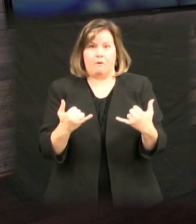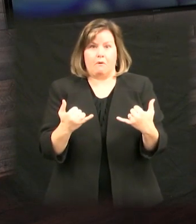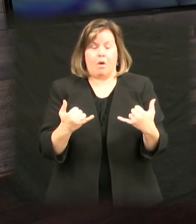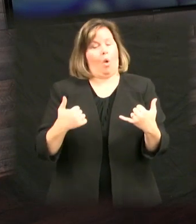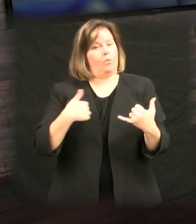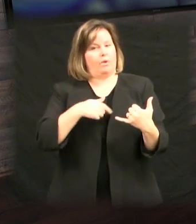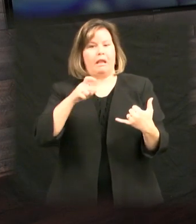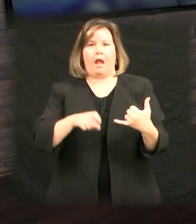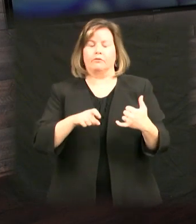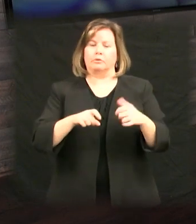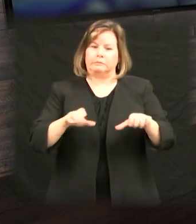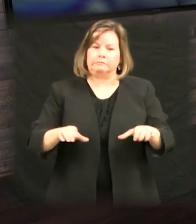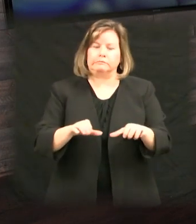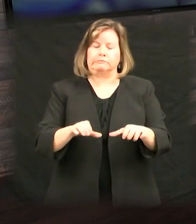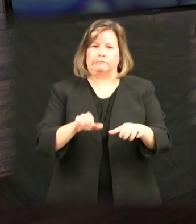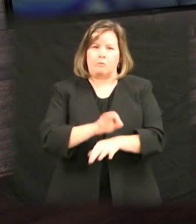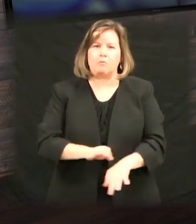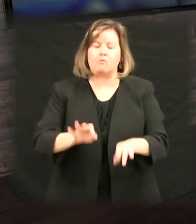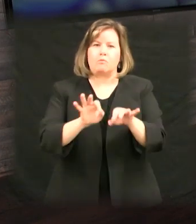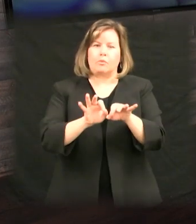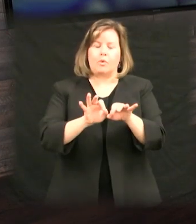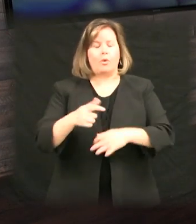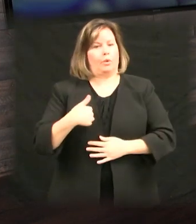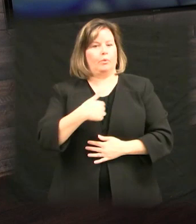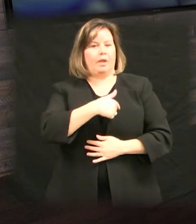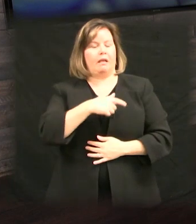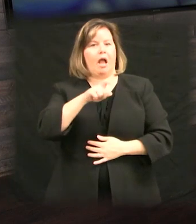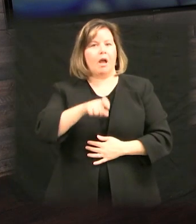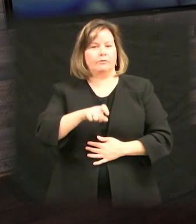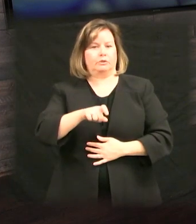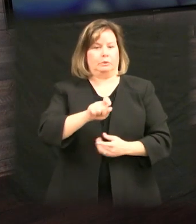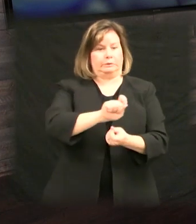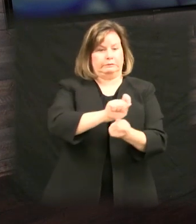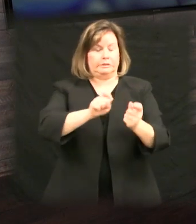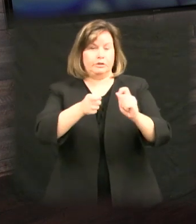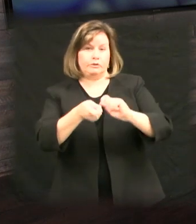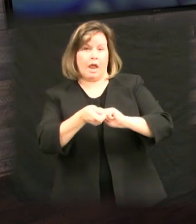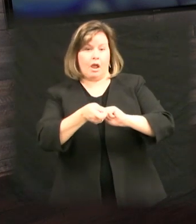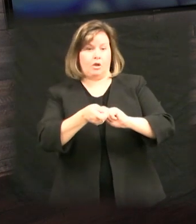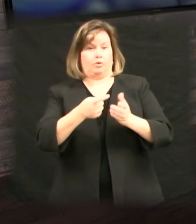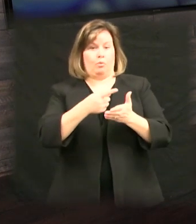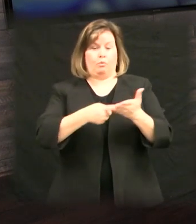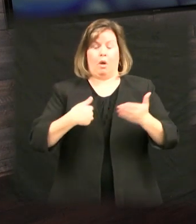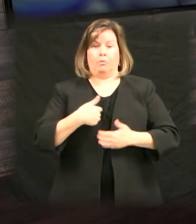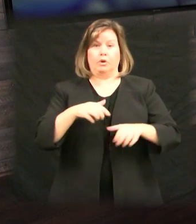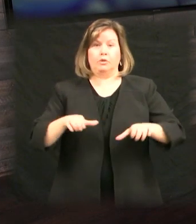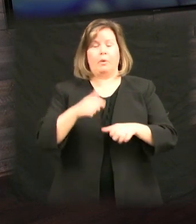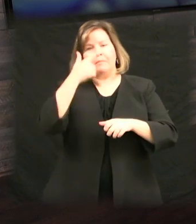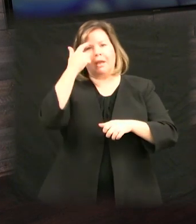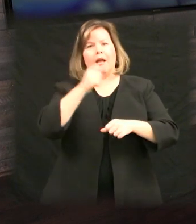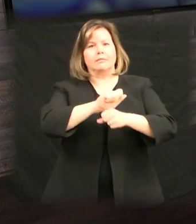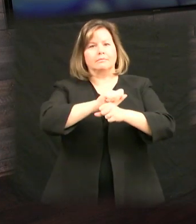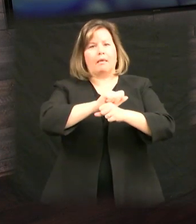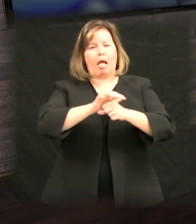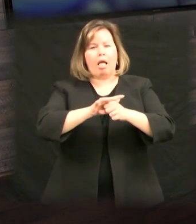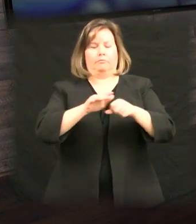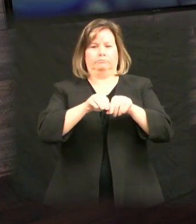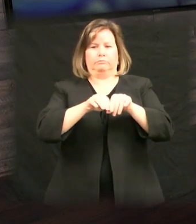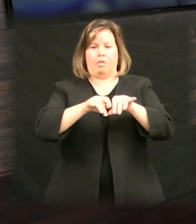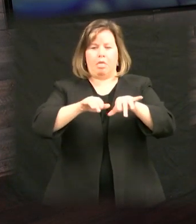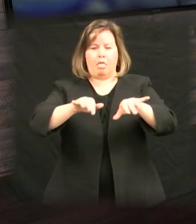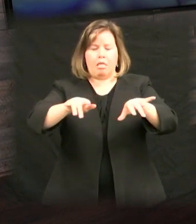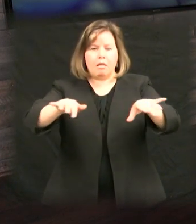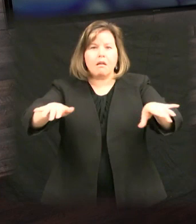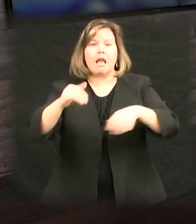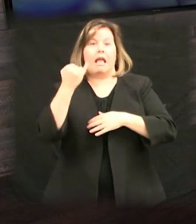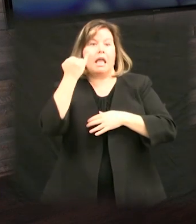right now. This is not a moment we're going to get back again in order to bend the curve and to reduce the amount of suffering that is